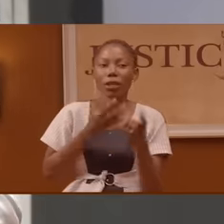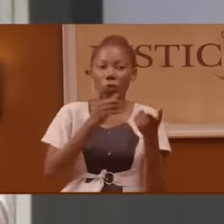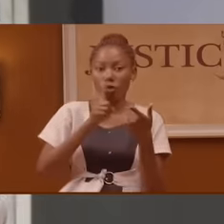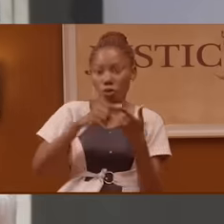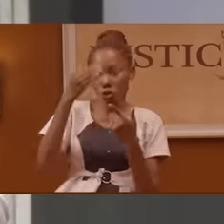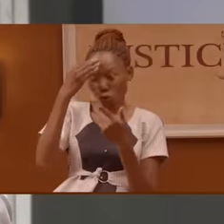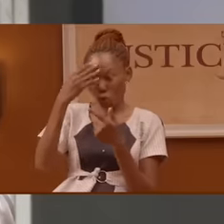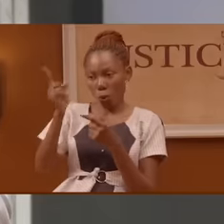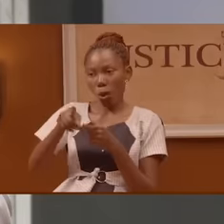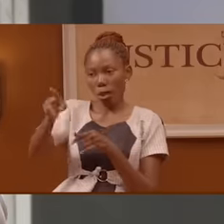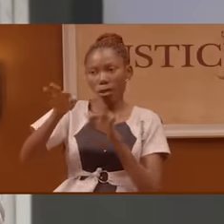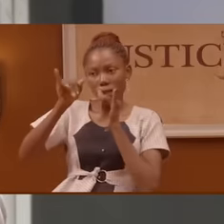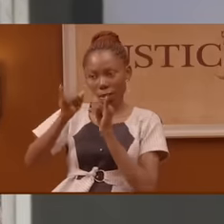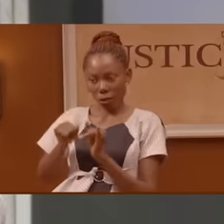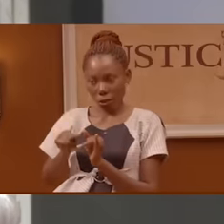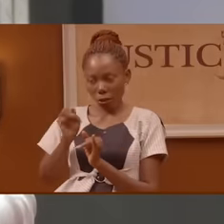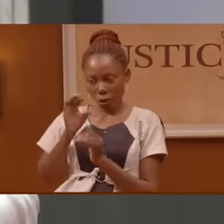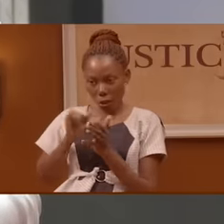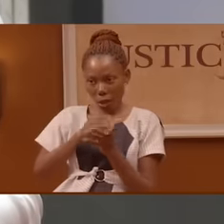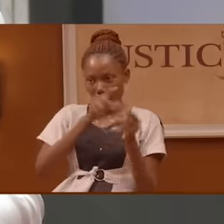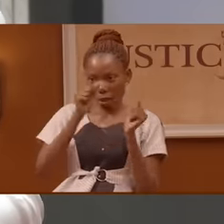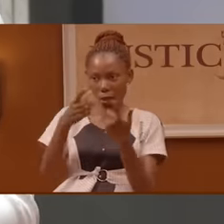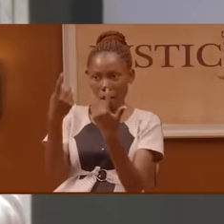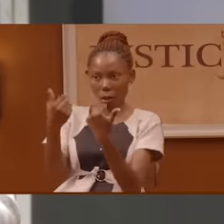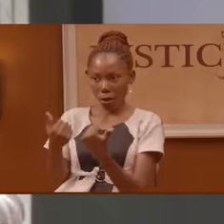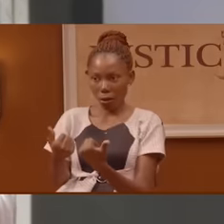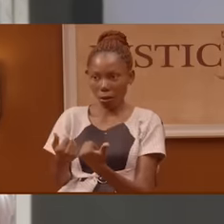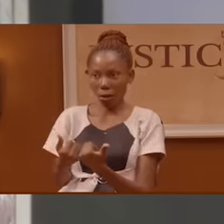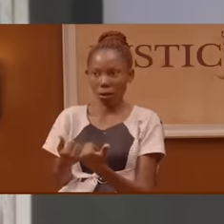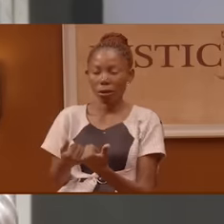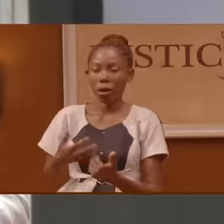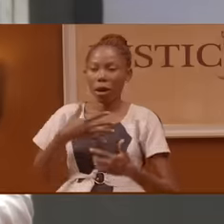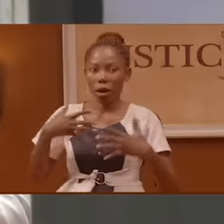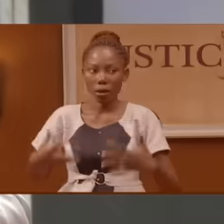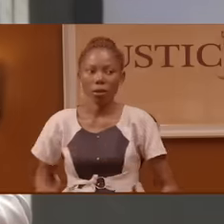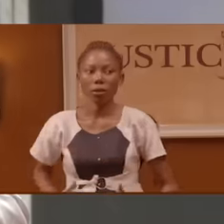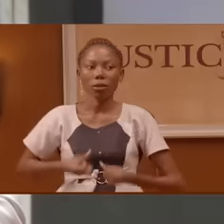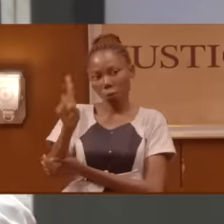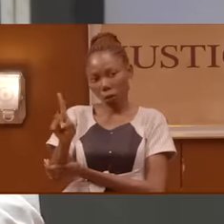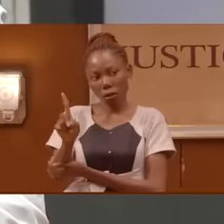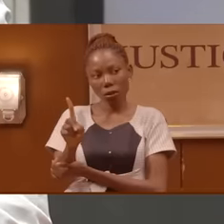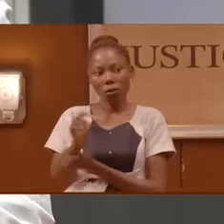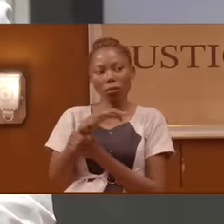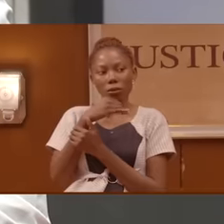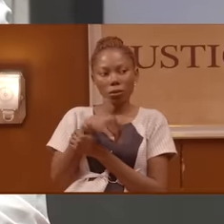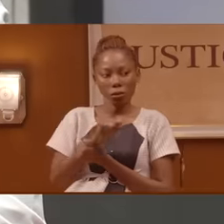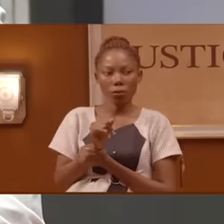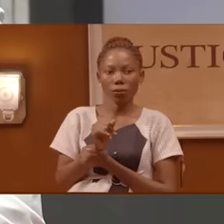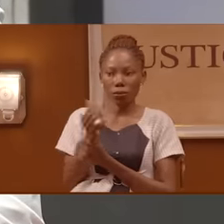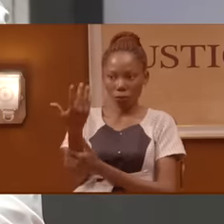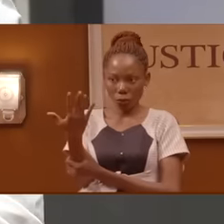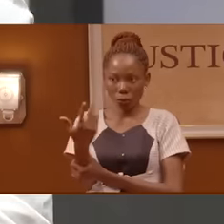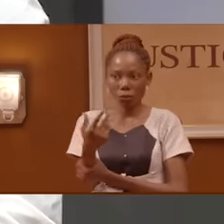know where I stay so that he can come and take them away by force. So let me listen to him